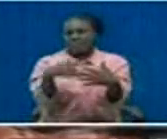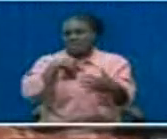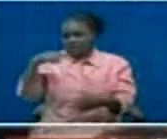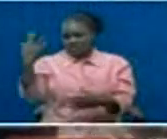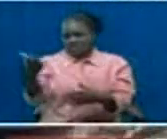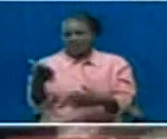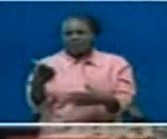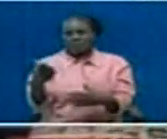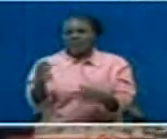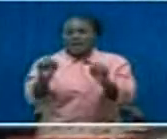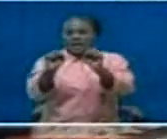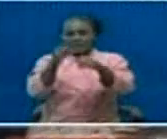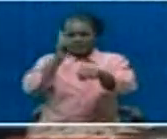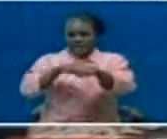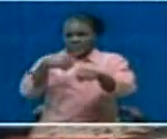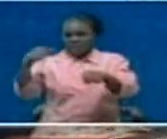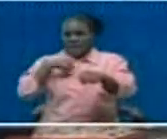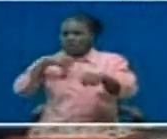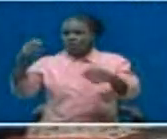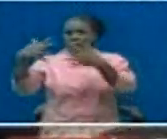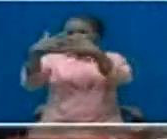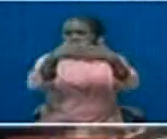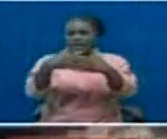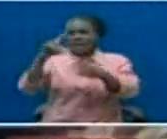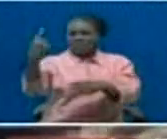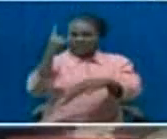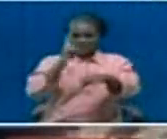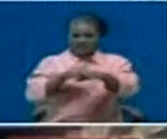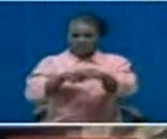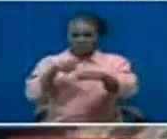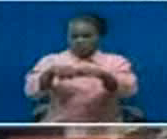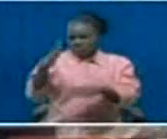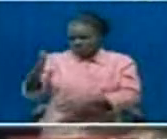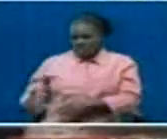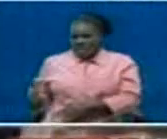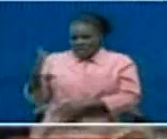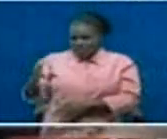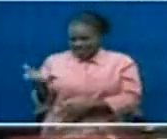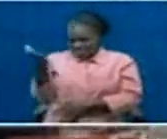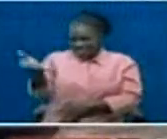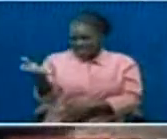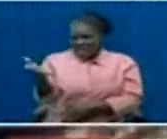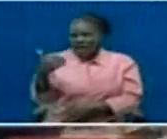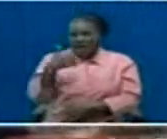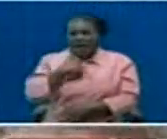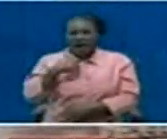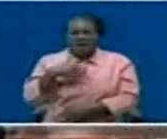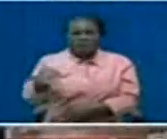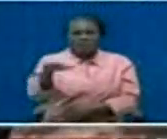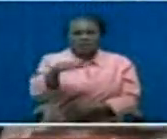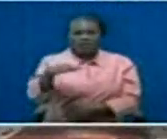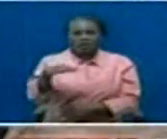there. And you know, Jeff, like when I went to America for the first time, you know, when you go to the railway station there, and then, you know, there's this place where